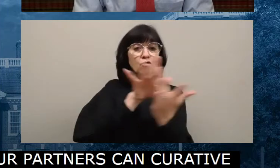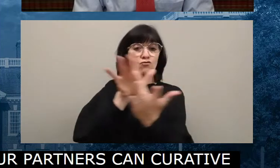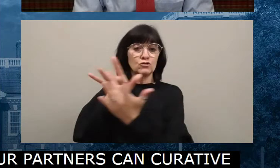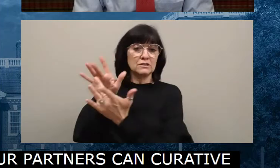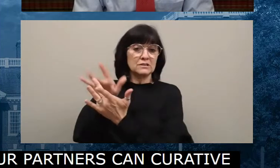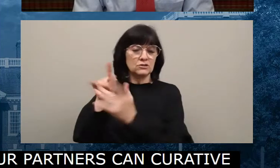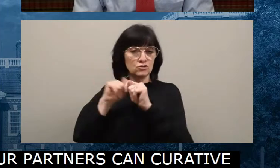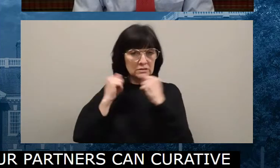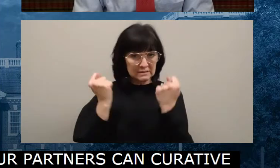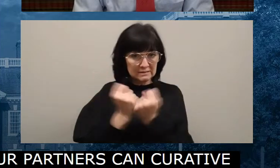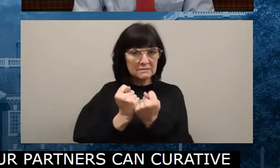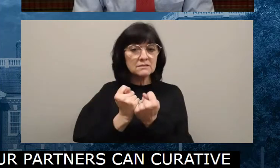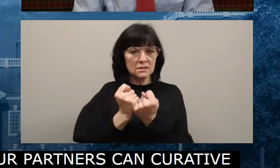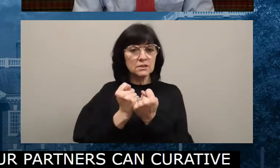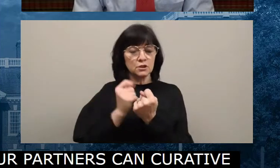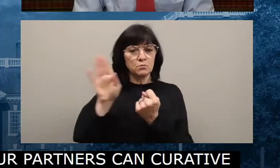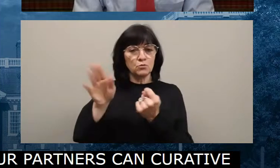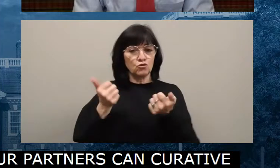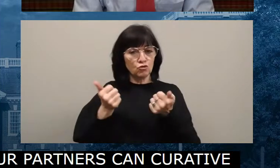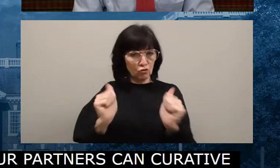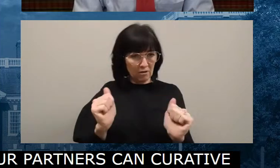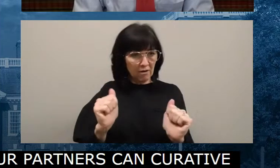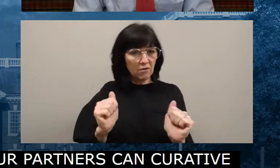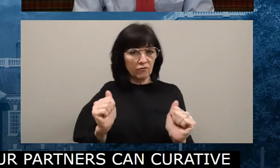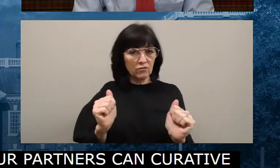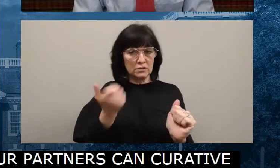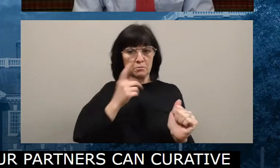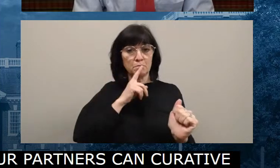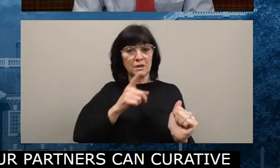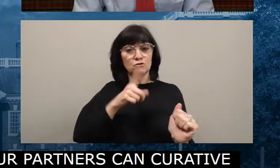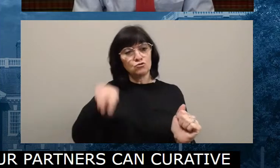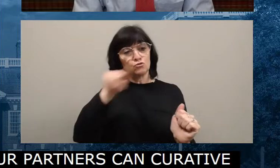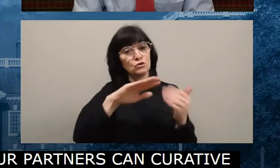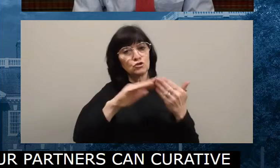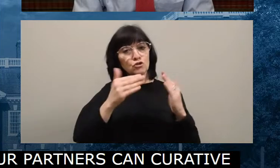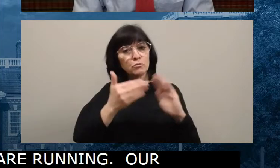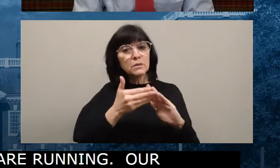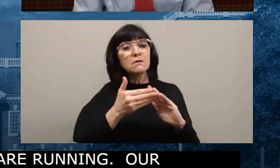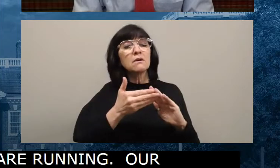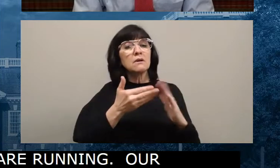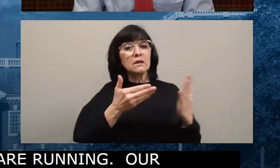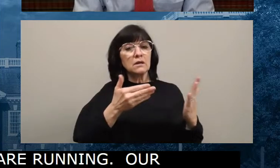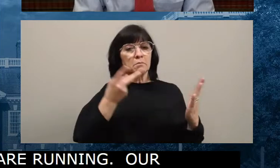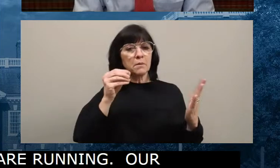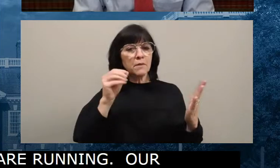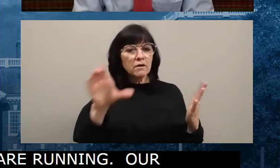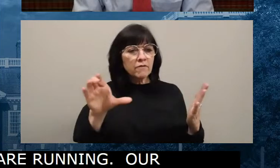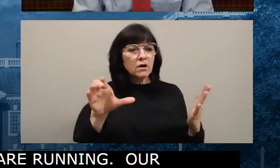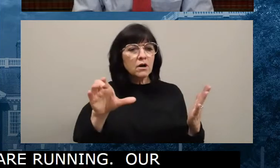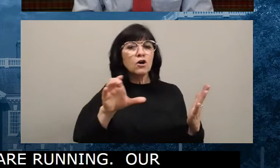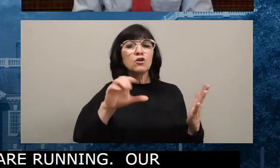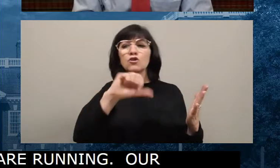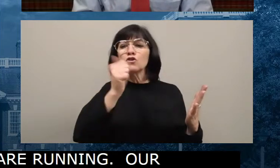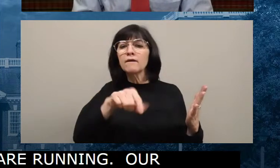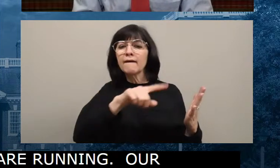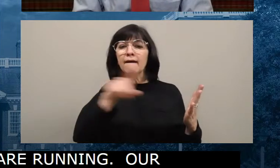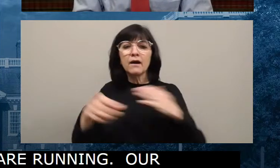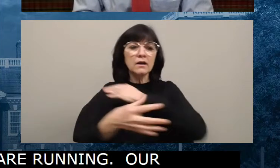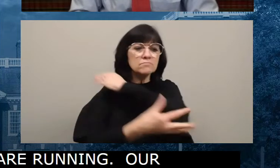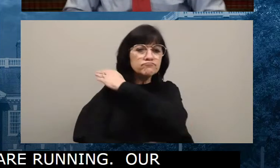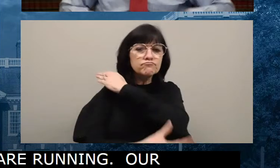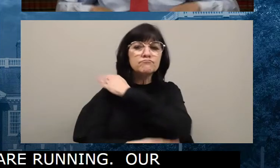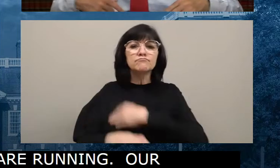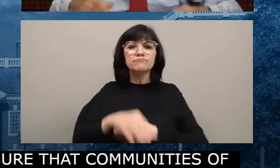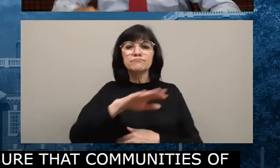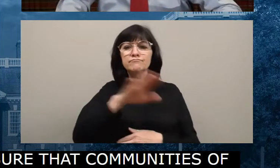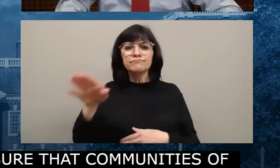their efforts to make sure that communities of color and vulnerable populations get access to life-saving